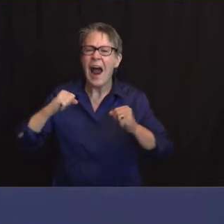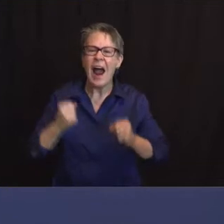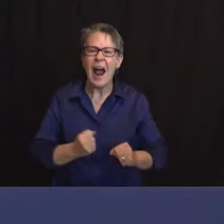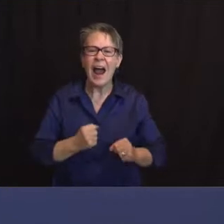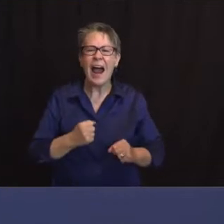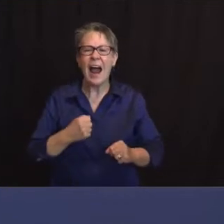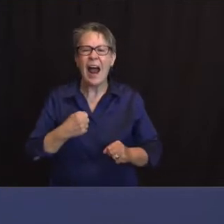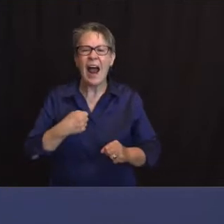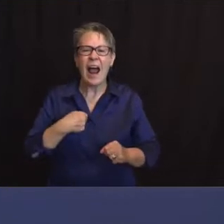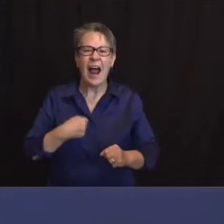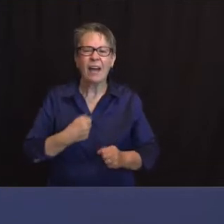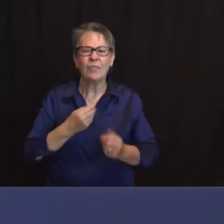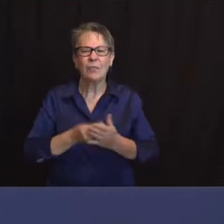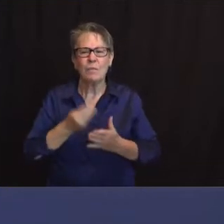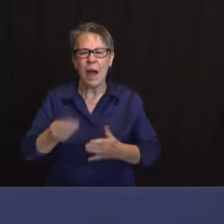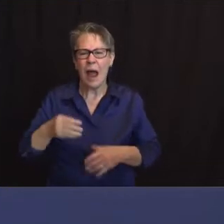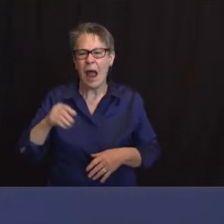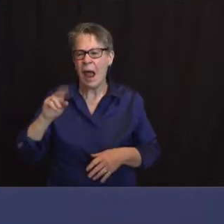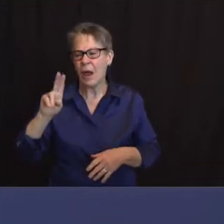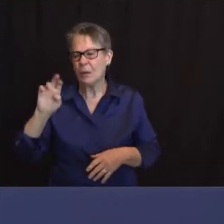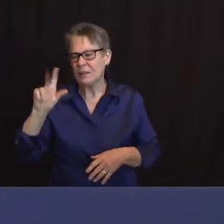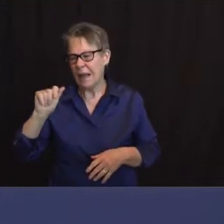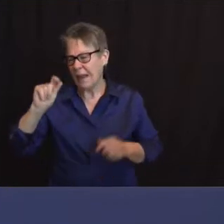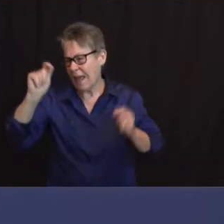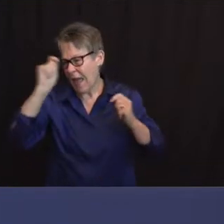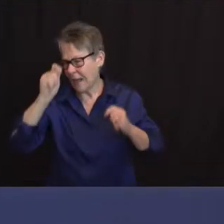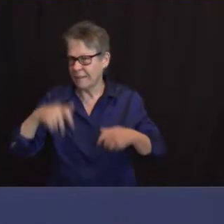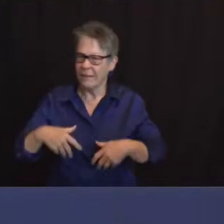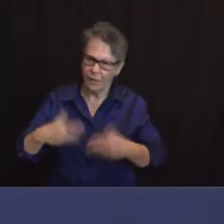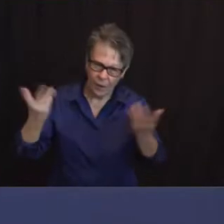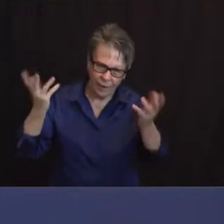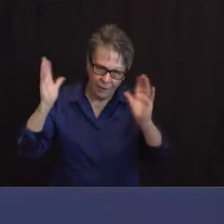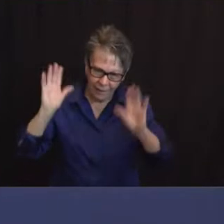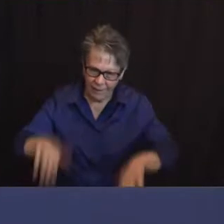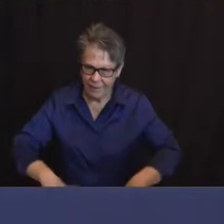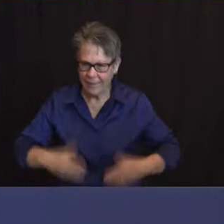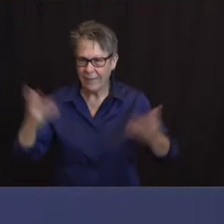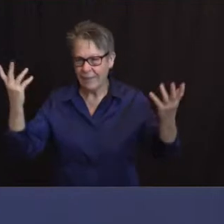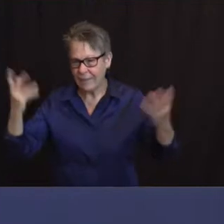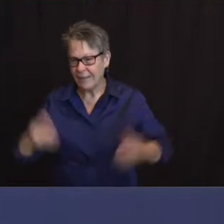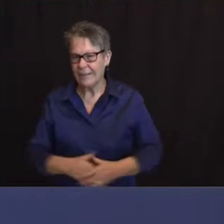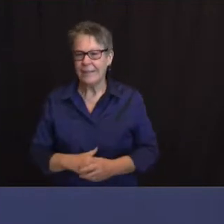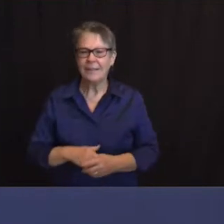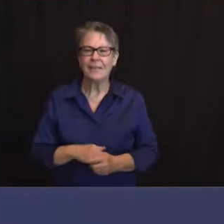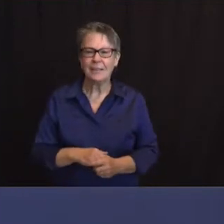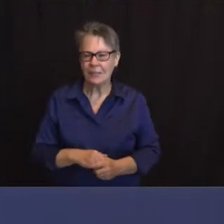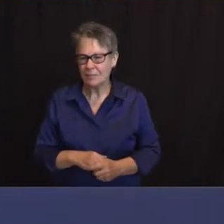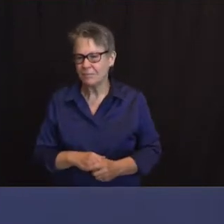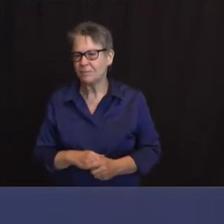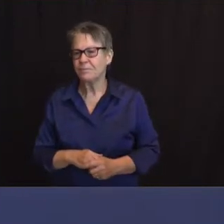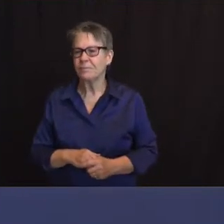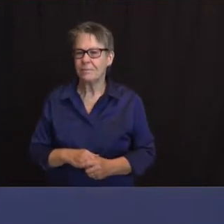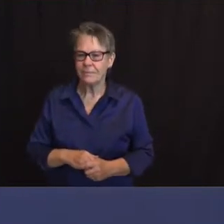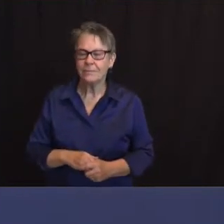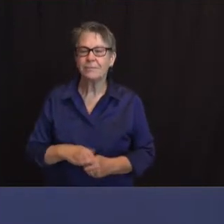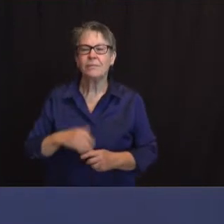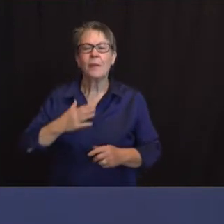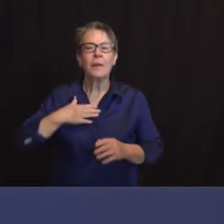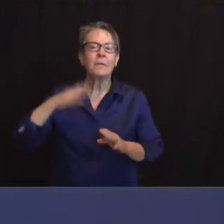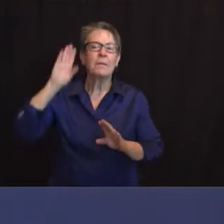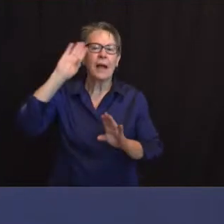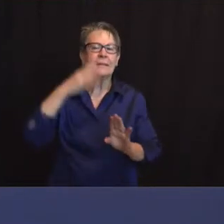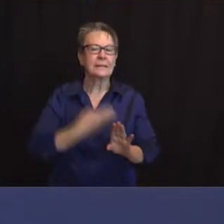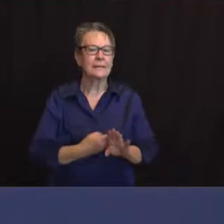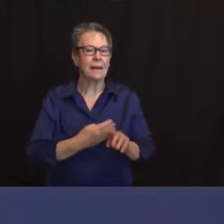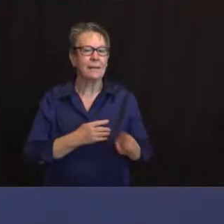I think you got to say Gonzaga is favored. We've got a little family pool. It so happens my son Sam and I have Baylor, and my wife and